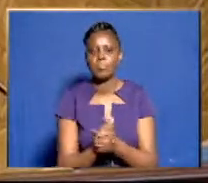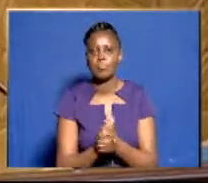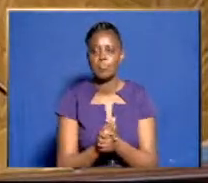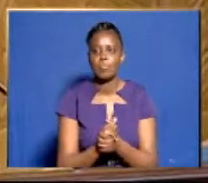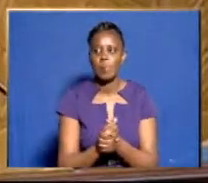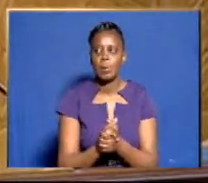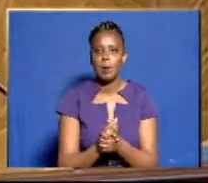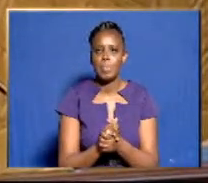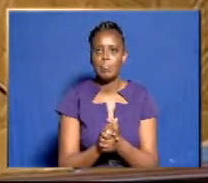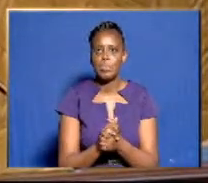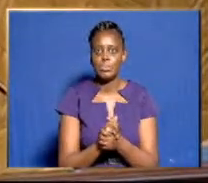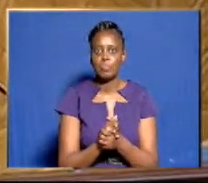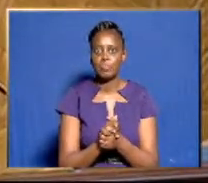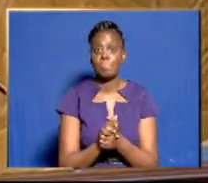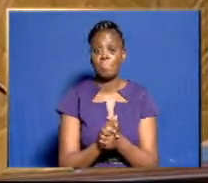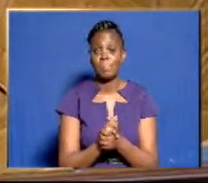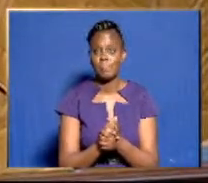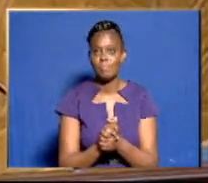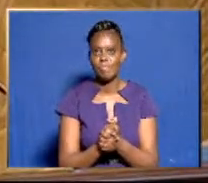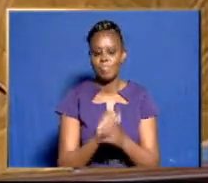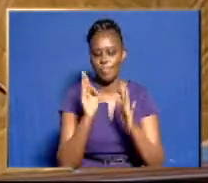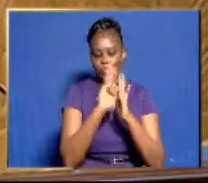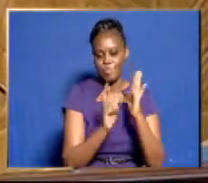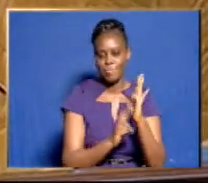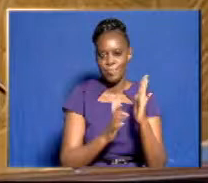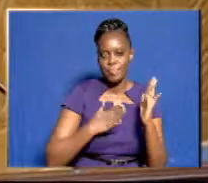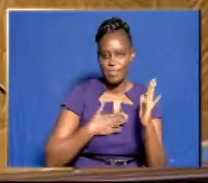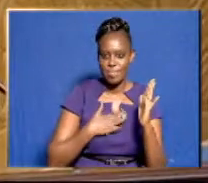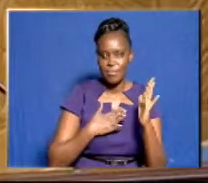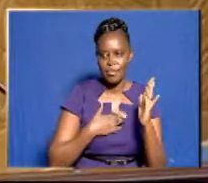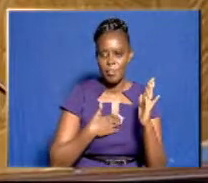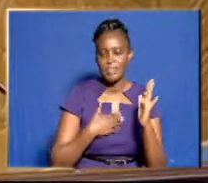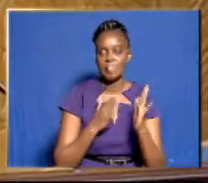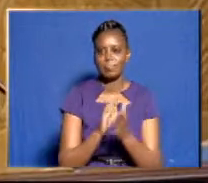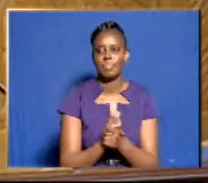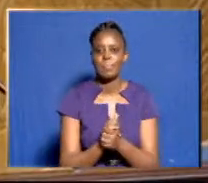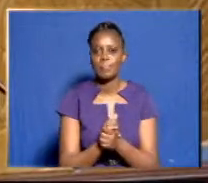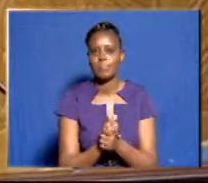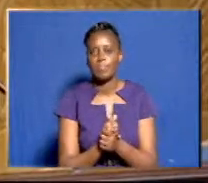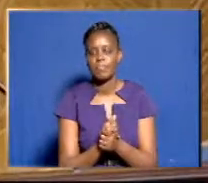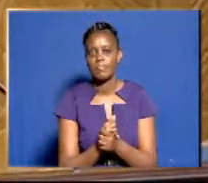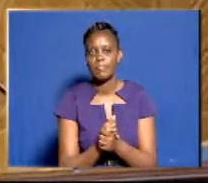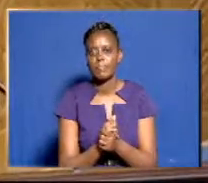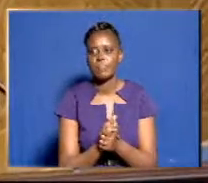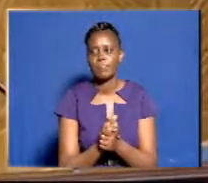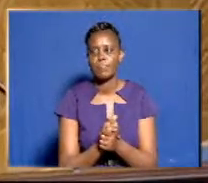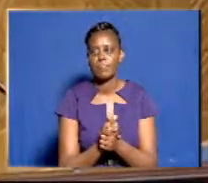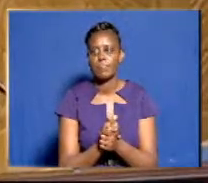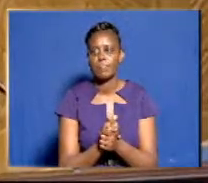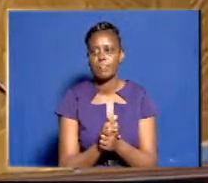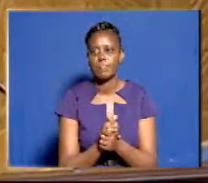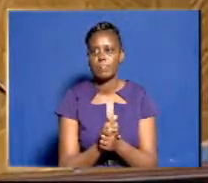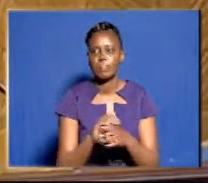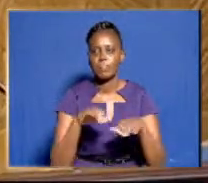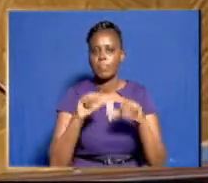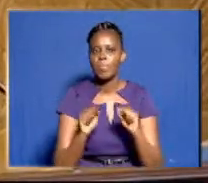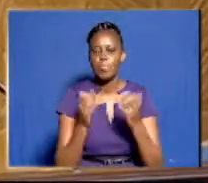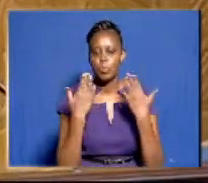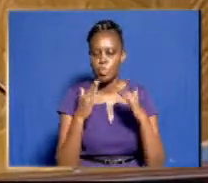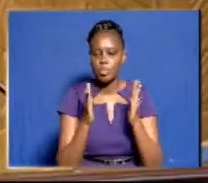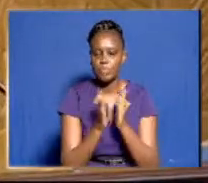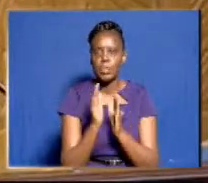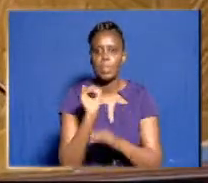come to the members. So these are standing orders. My hands are bound, and we should be able to finish up